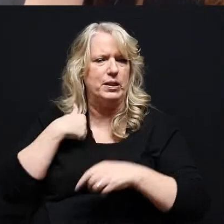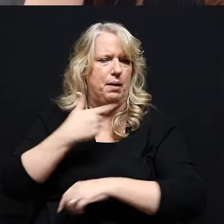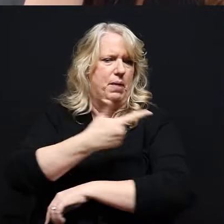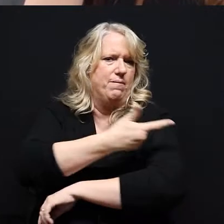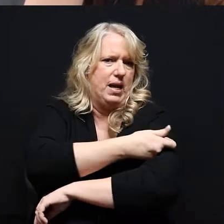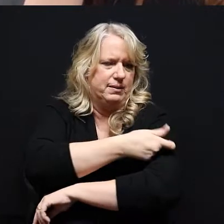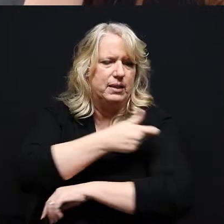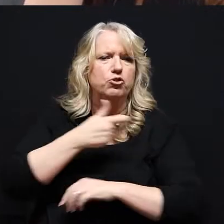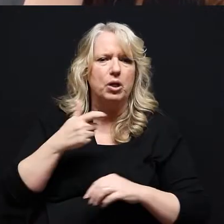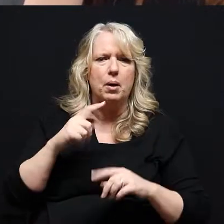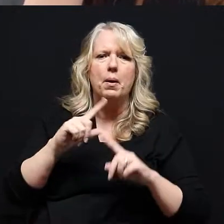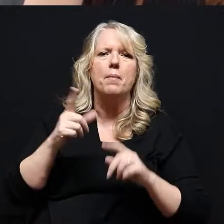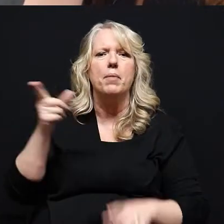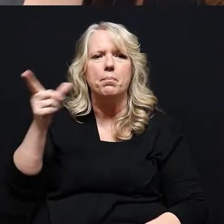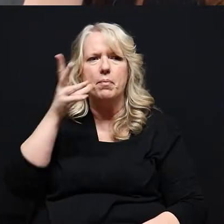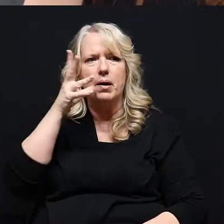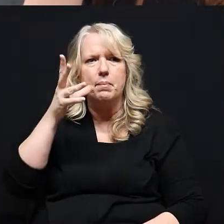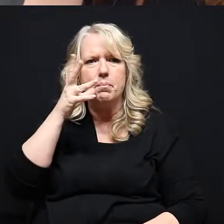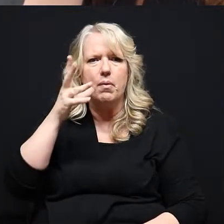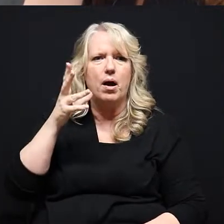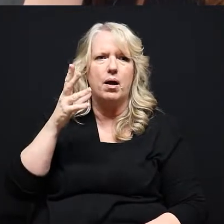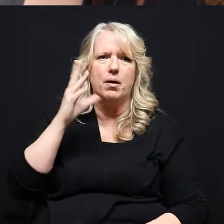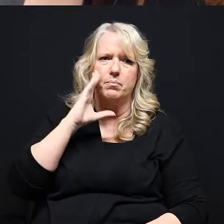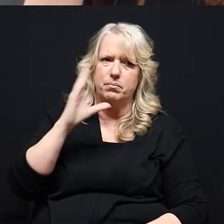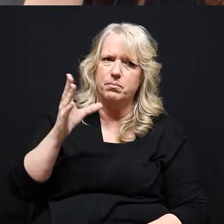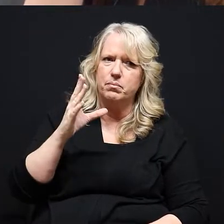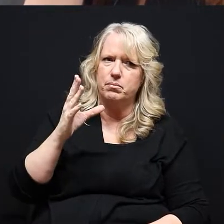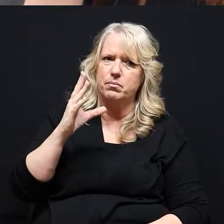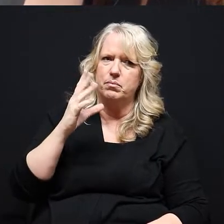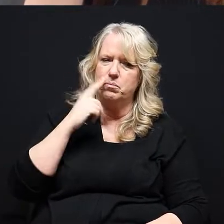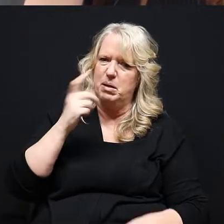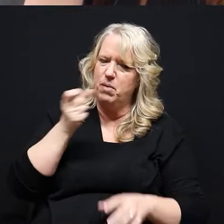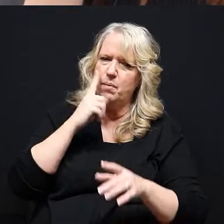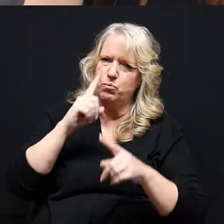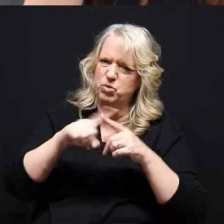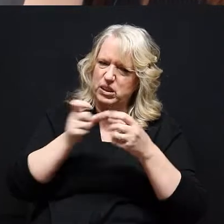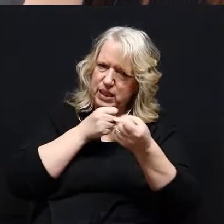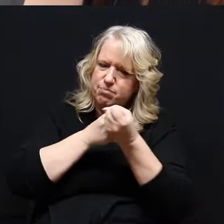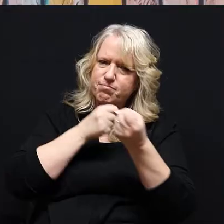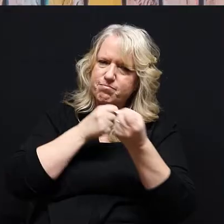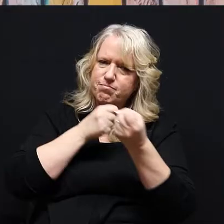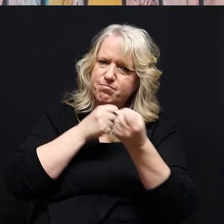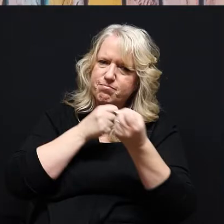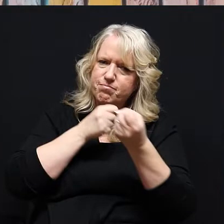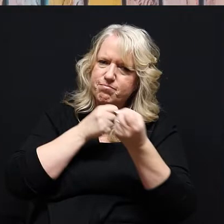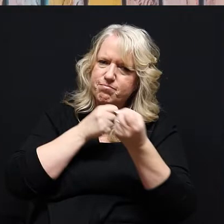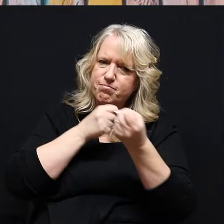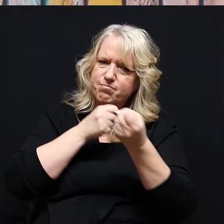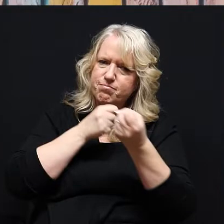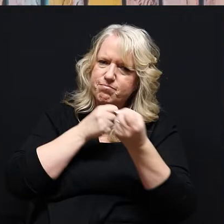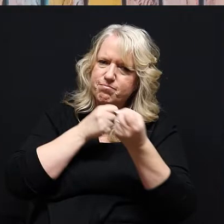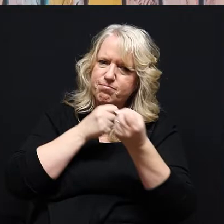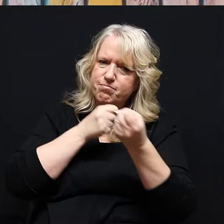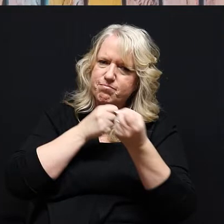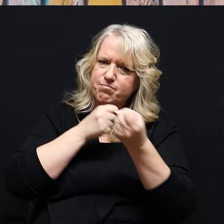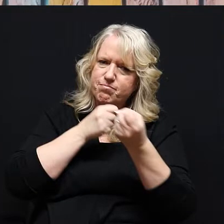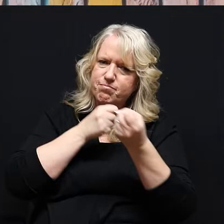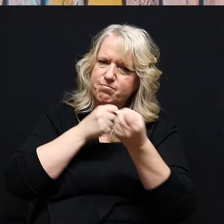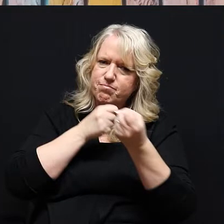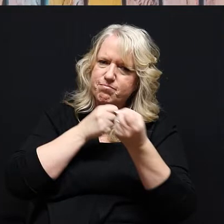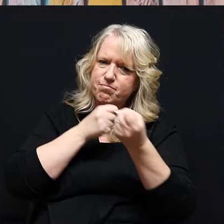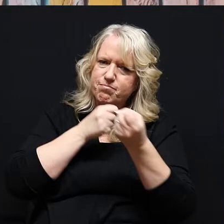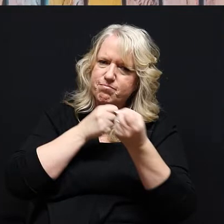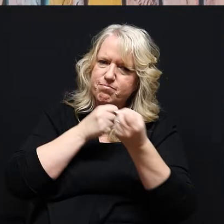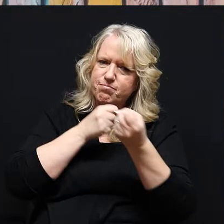vaccination, but my mom stayed up till like 3 in the morning and pushed to give me a vaccine, so I did. Text, Larish Lamar.